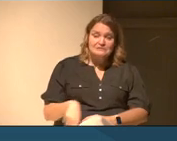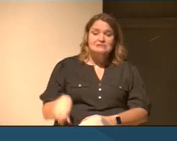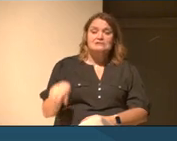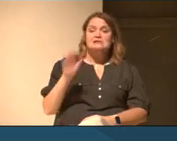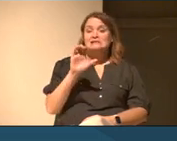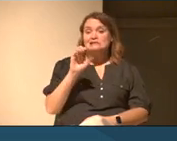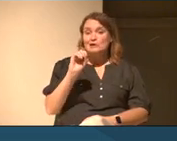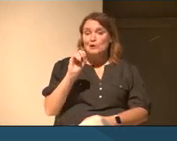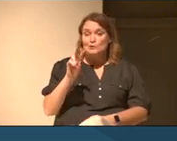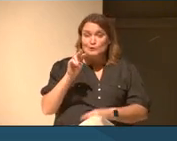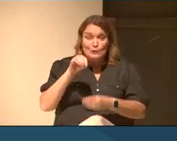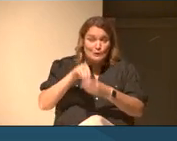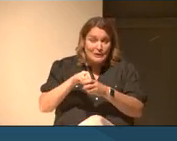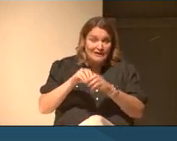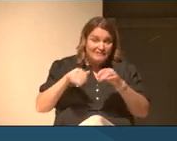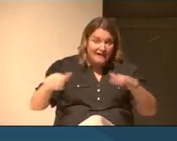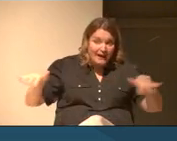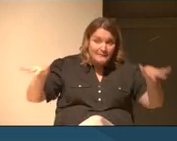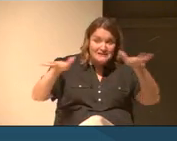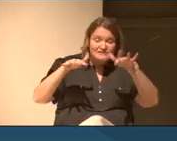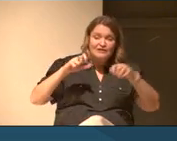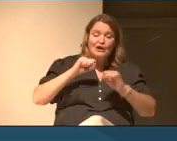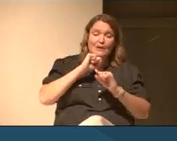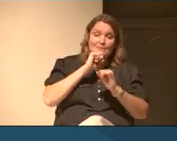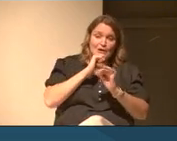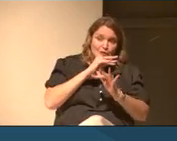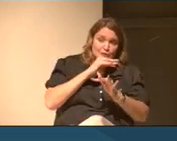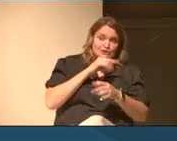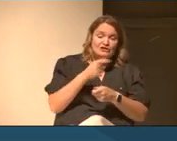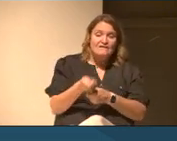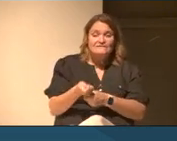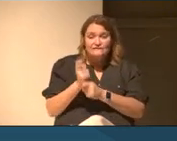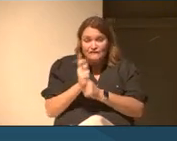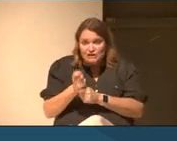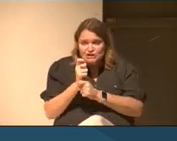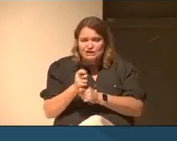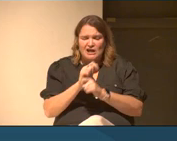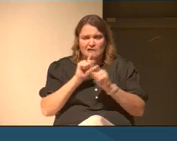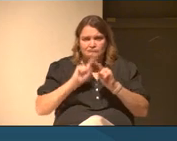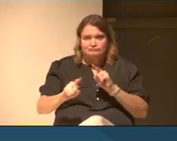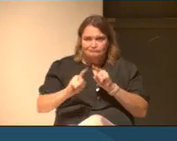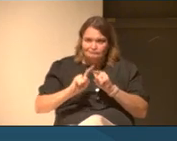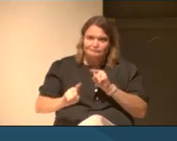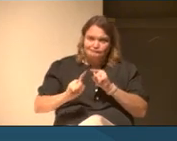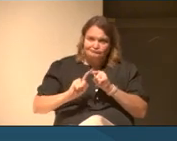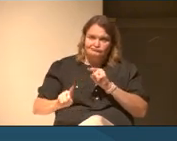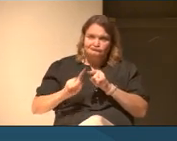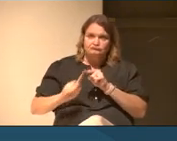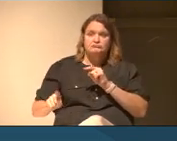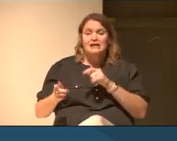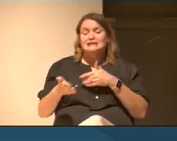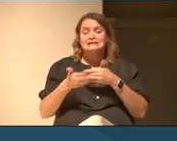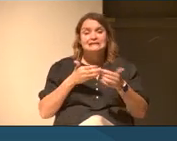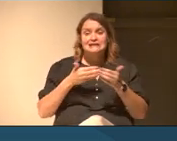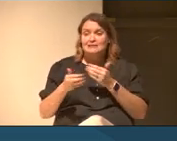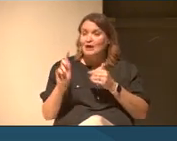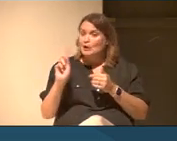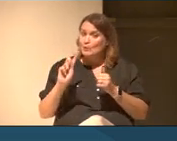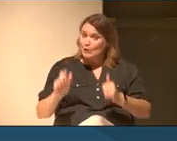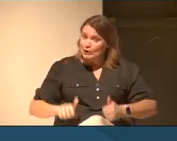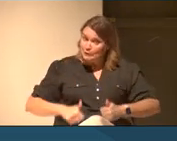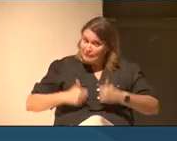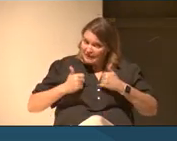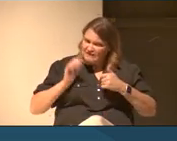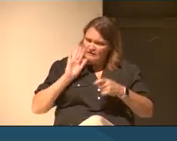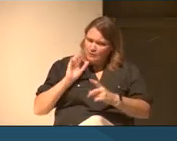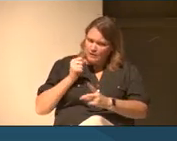affecting the ocean through pollution and overfishing and a variety of other things. And no matter where we live, we're affecting the ocean.